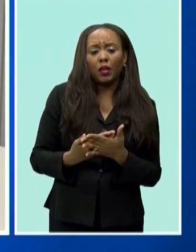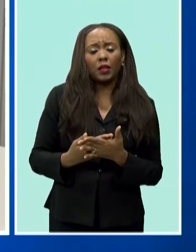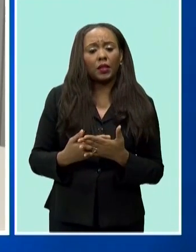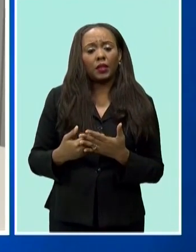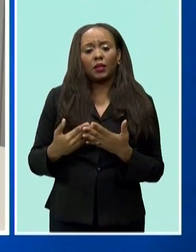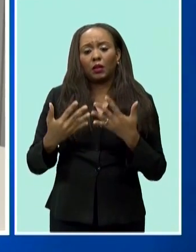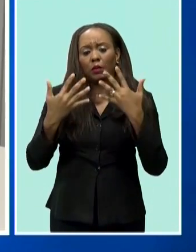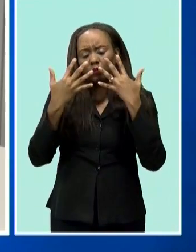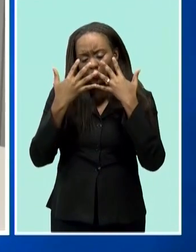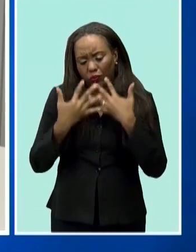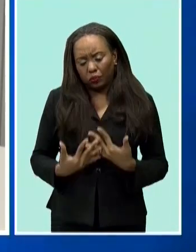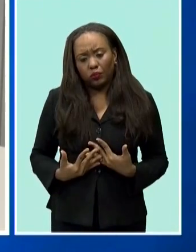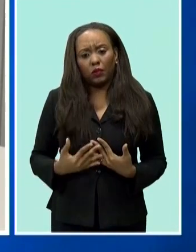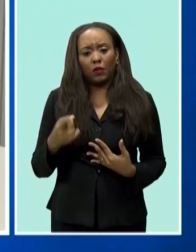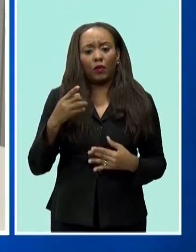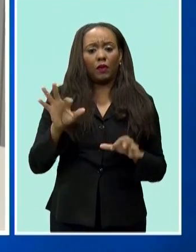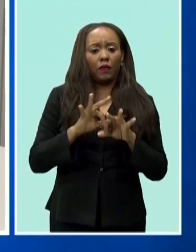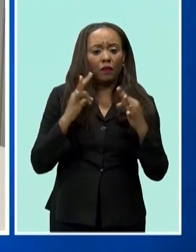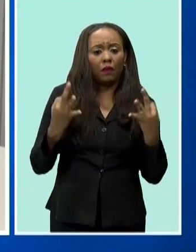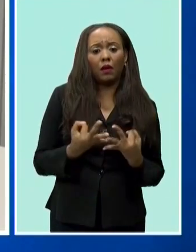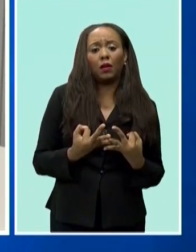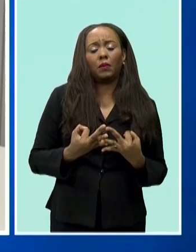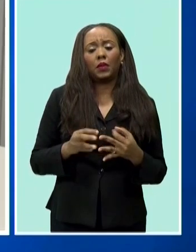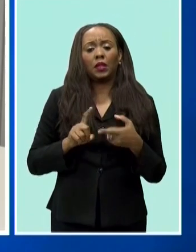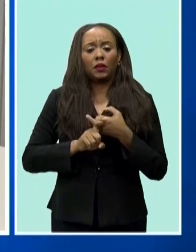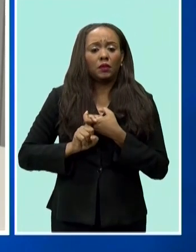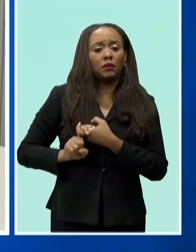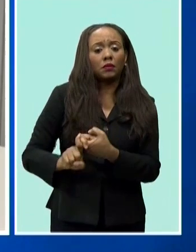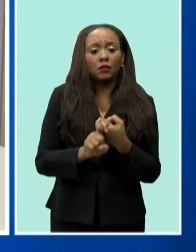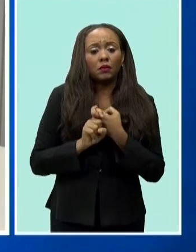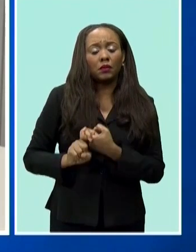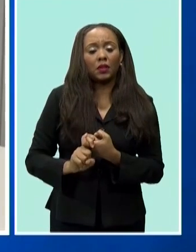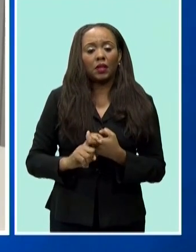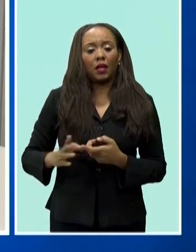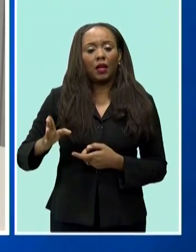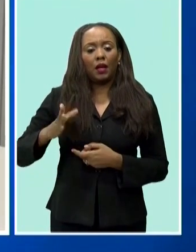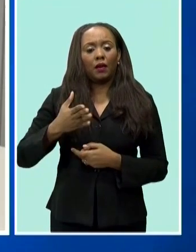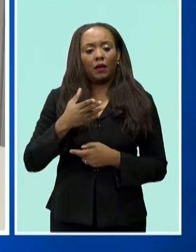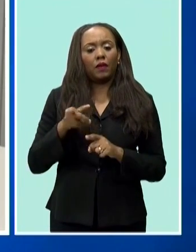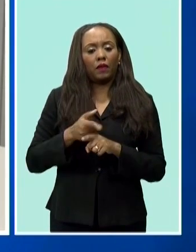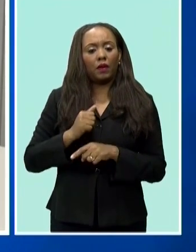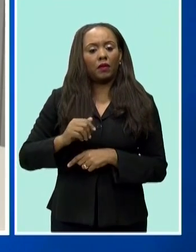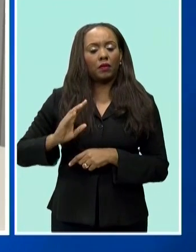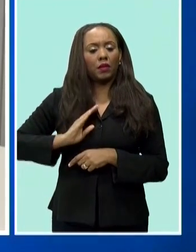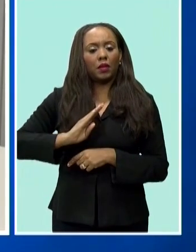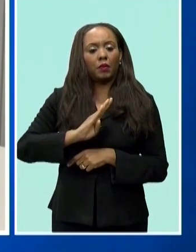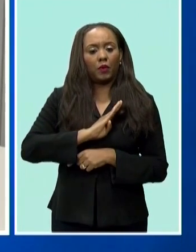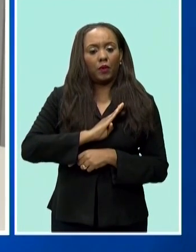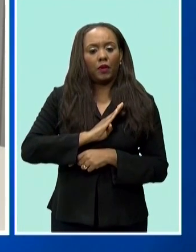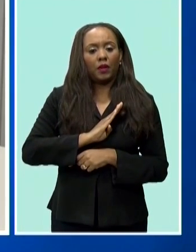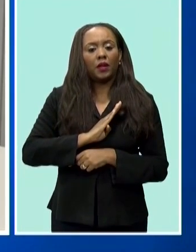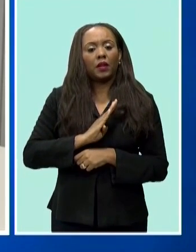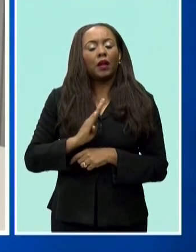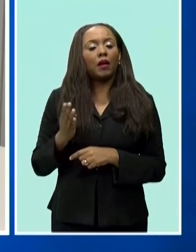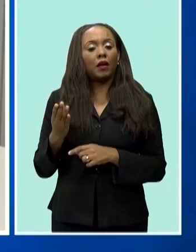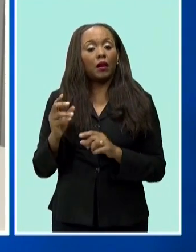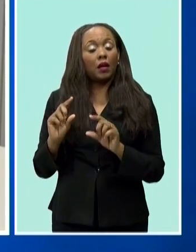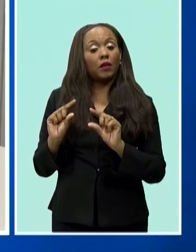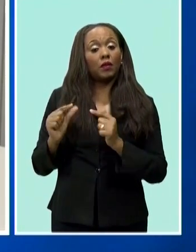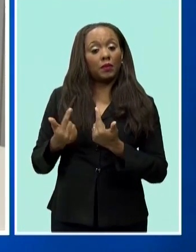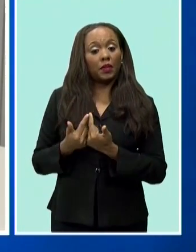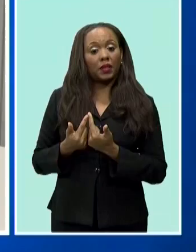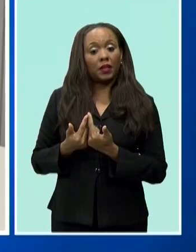He expressed condolences to Ali's family, close friends and well-wishers on behalf of the Board of Directors of BARJAM and